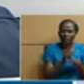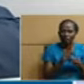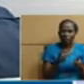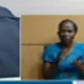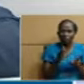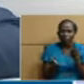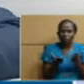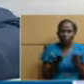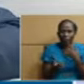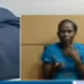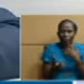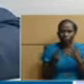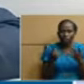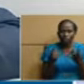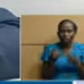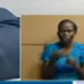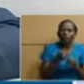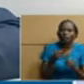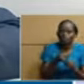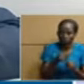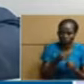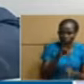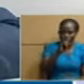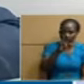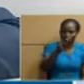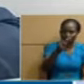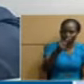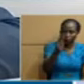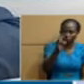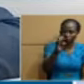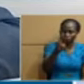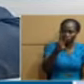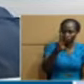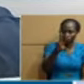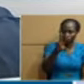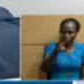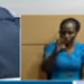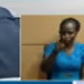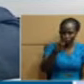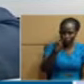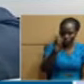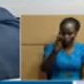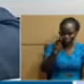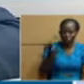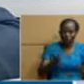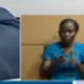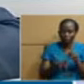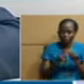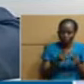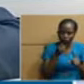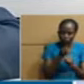a short-term intervention of some sort, where people are agitating for some funds in this situation of